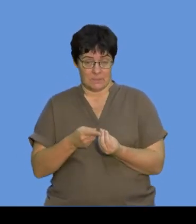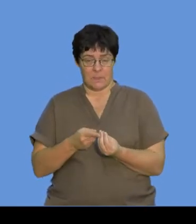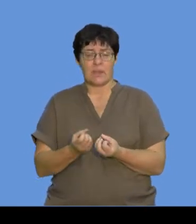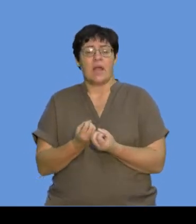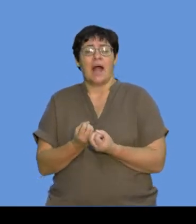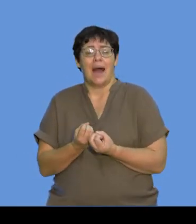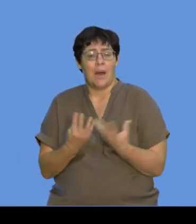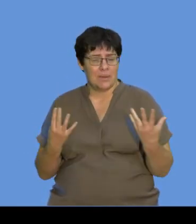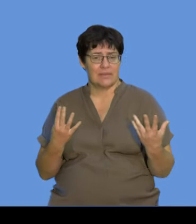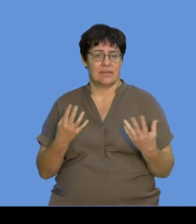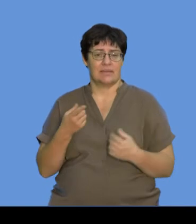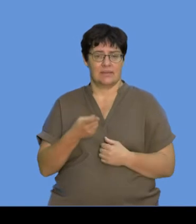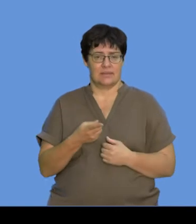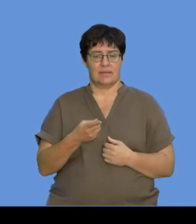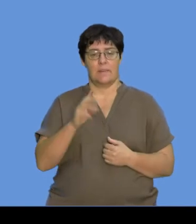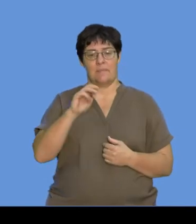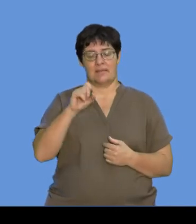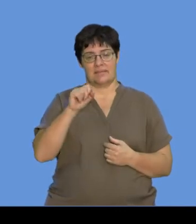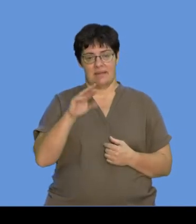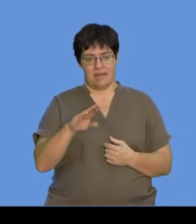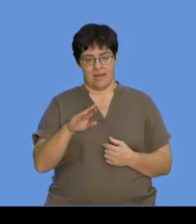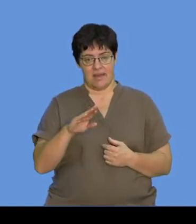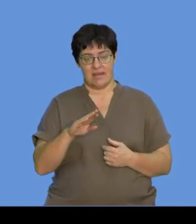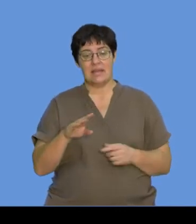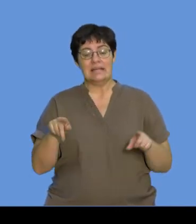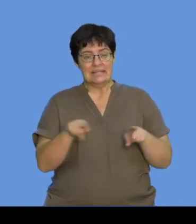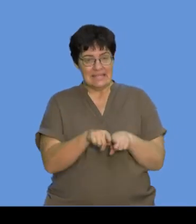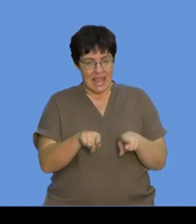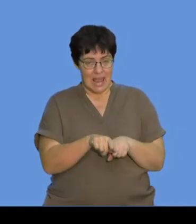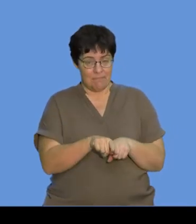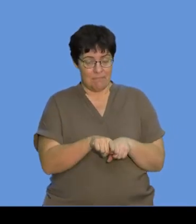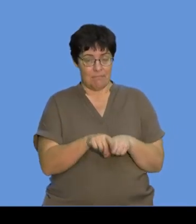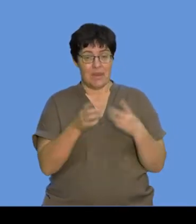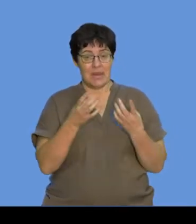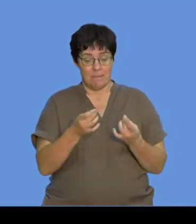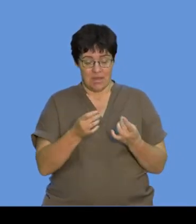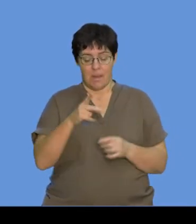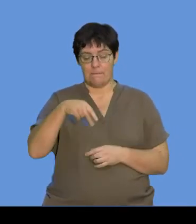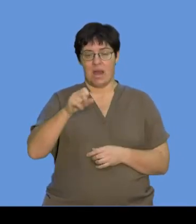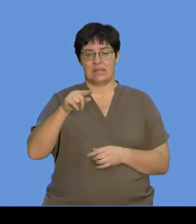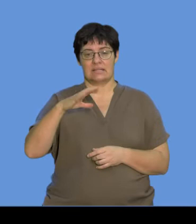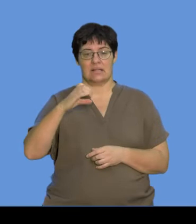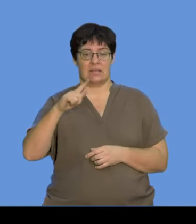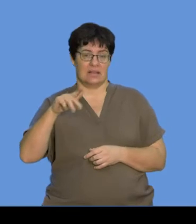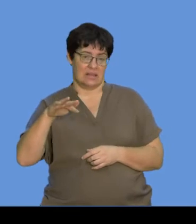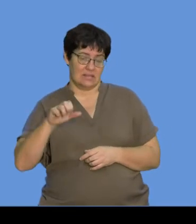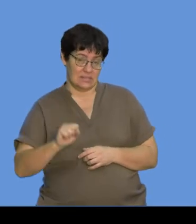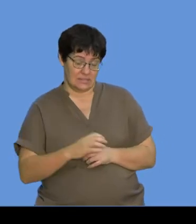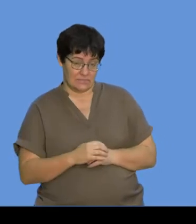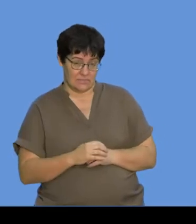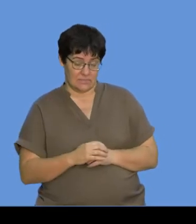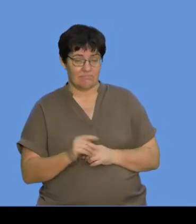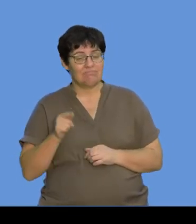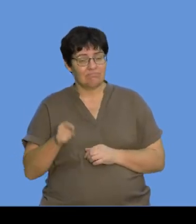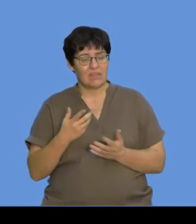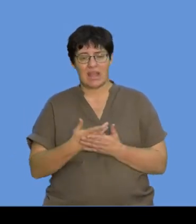the quantity of matter that is the same number of particles, okay? These